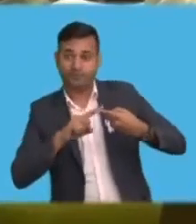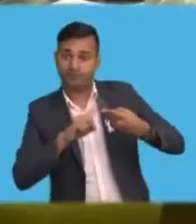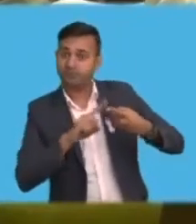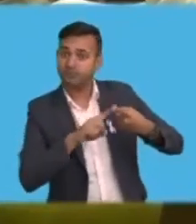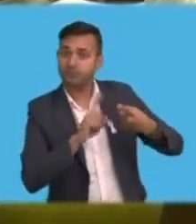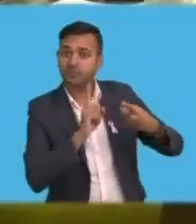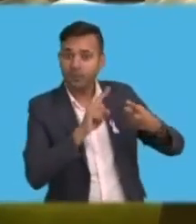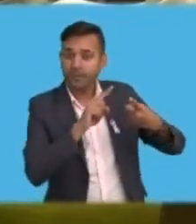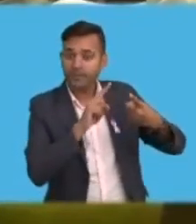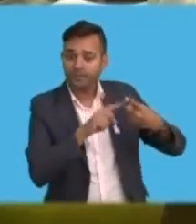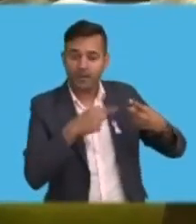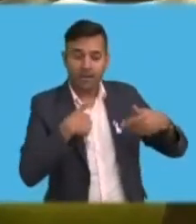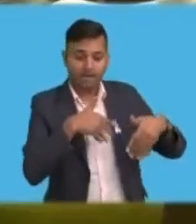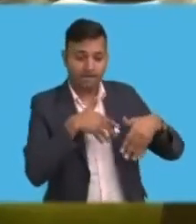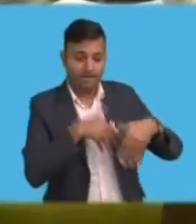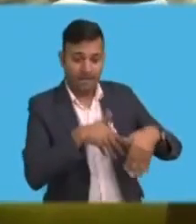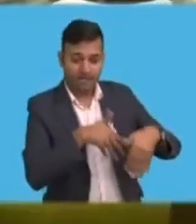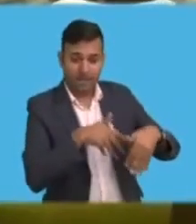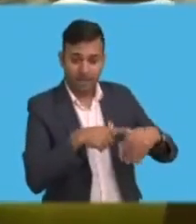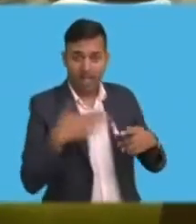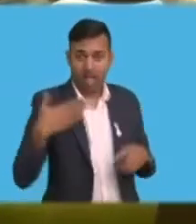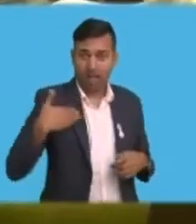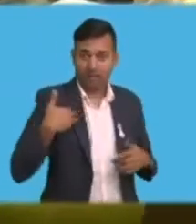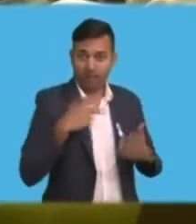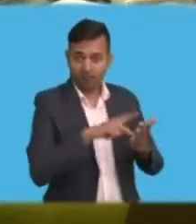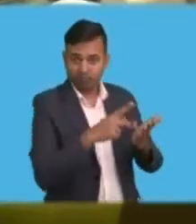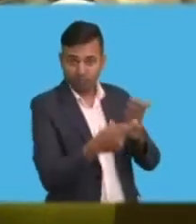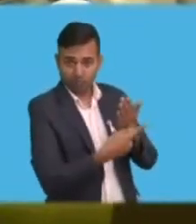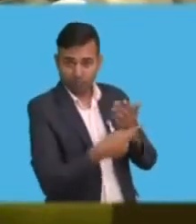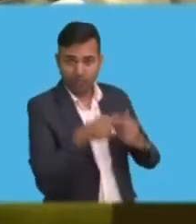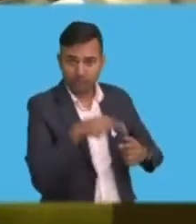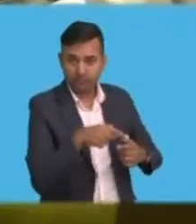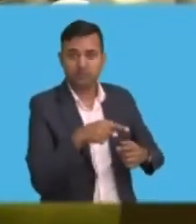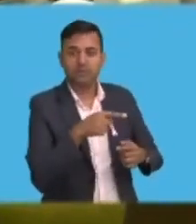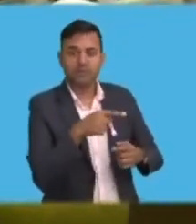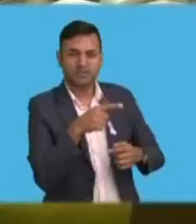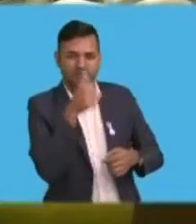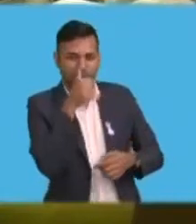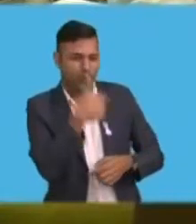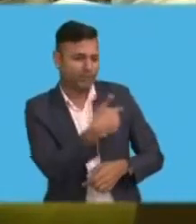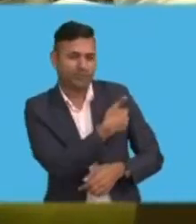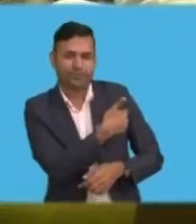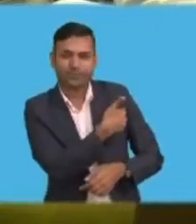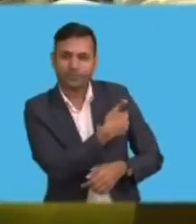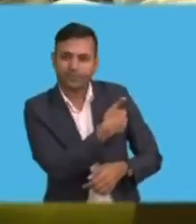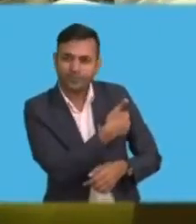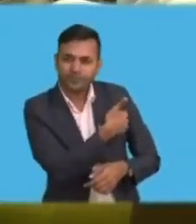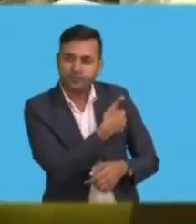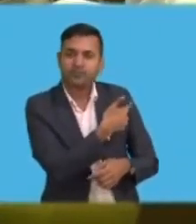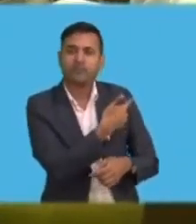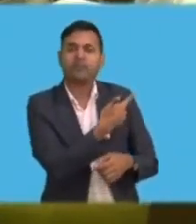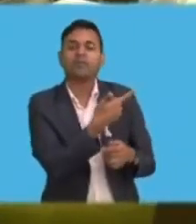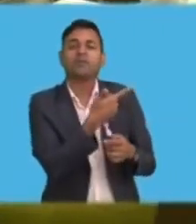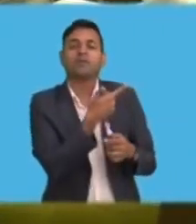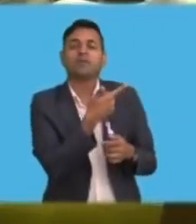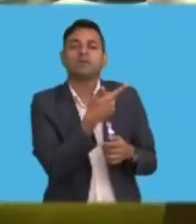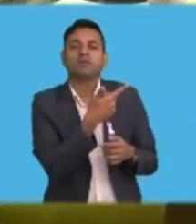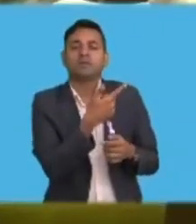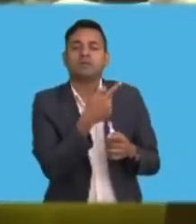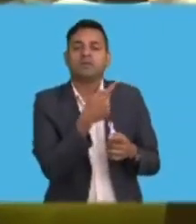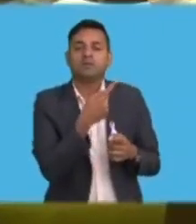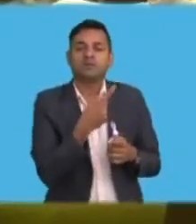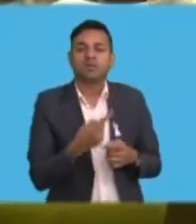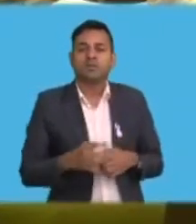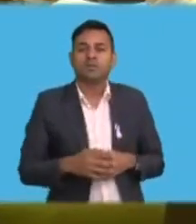public health programs within the ministry is the immunization programs, also known as the vaccination program. This is mostly